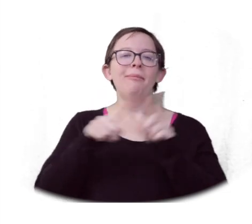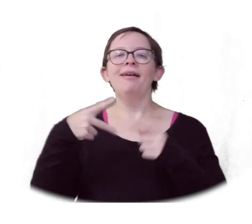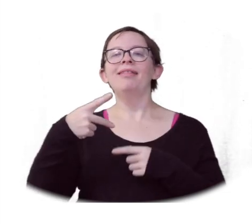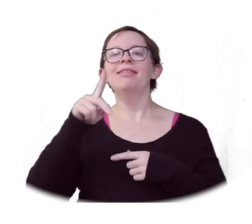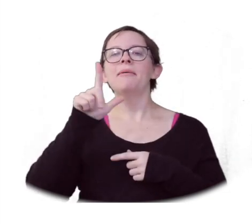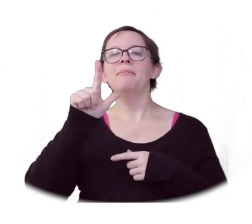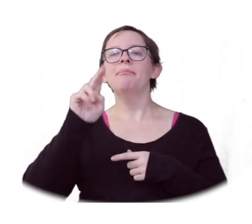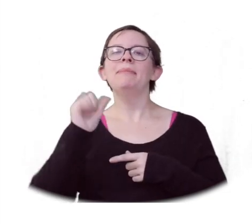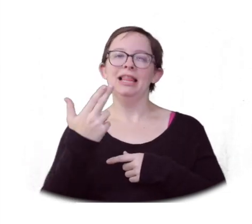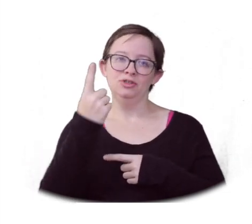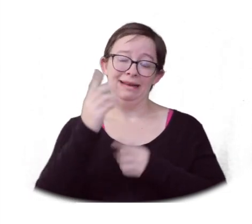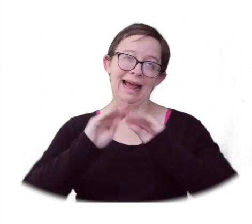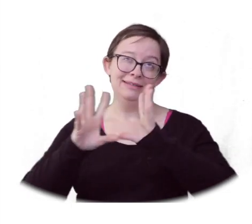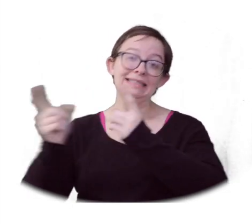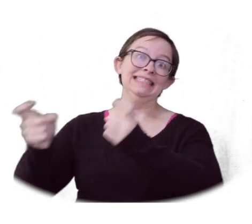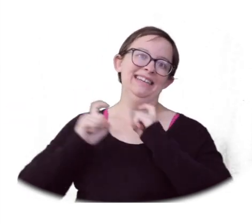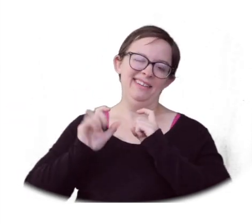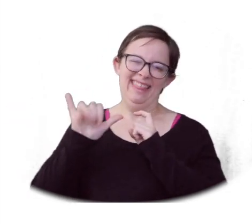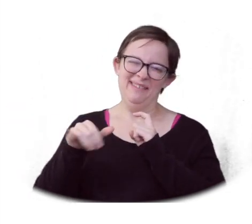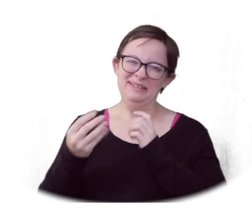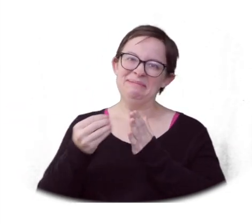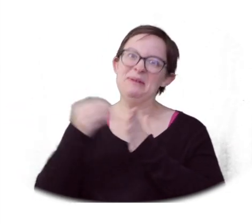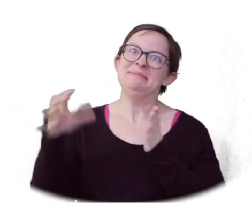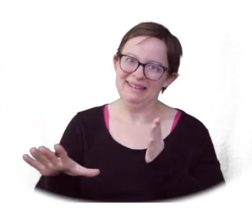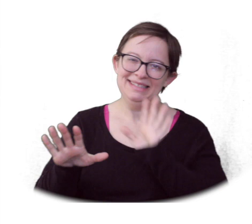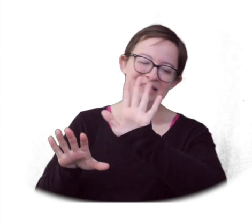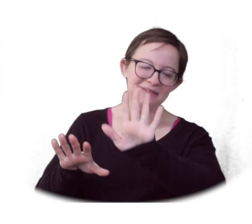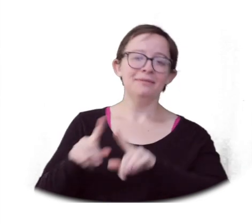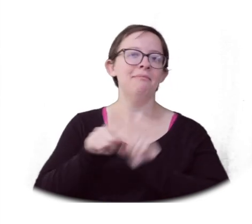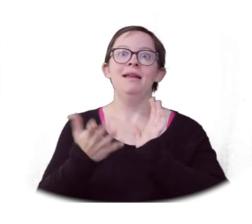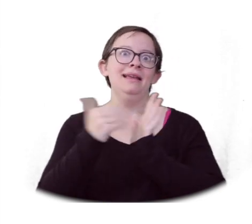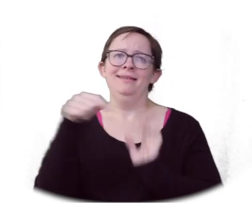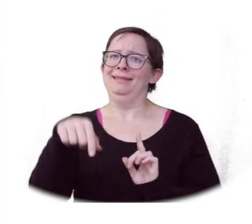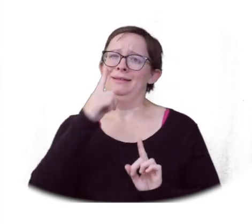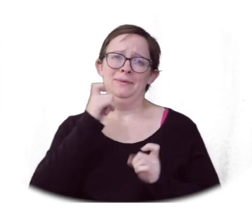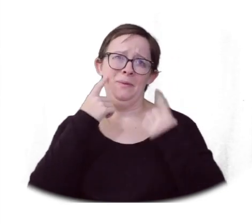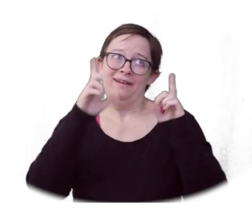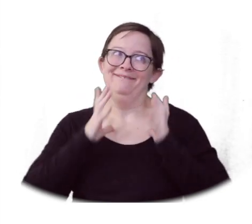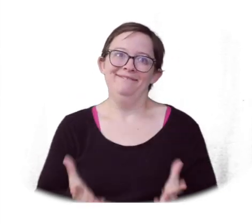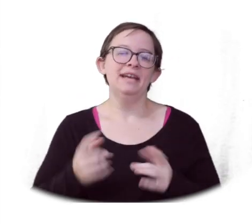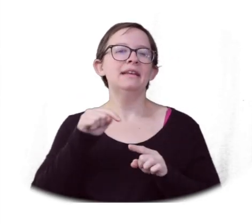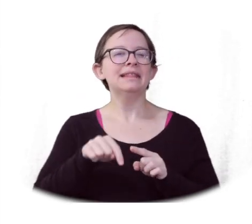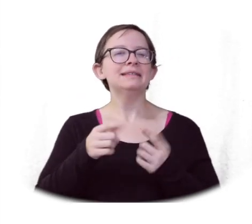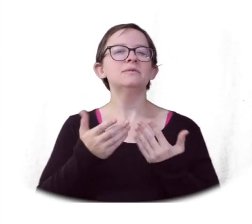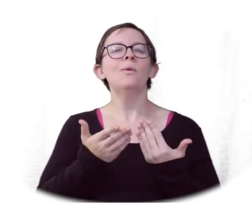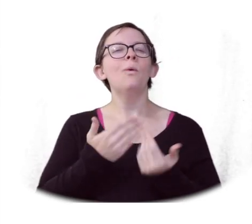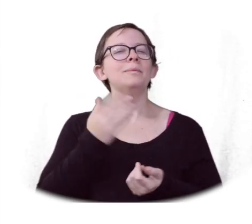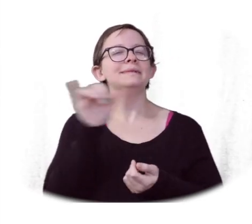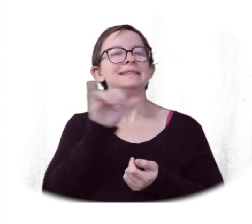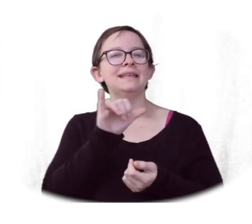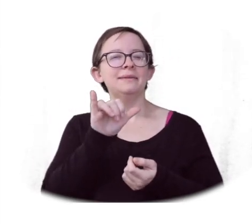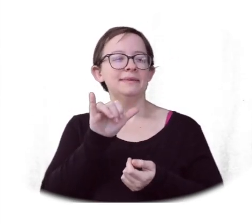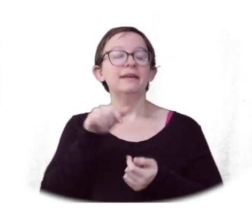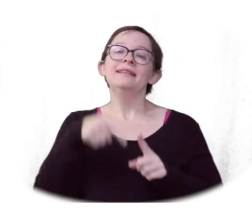this version, but the plush one, and it was obviously gifted to us, and that one's a little bit more money. So, but again, this one will work just as fine. This